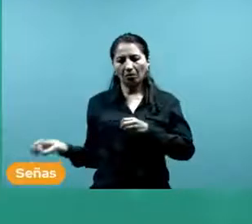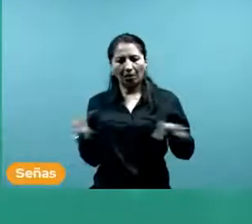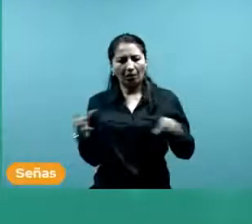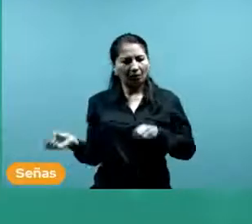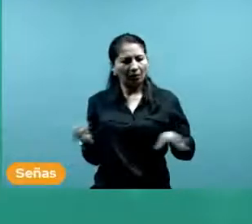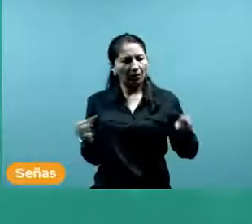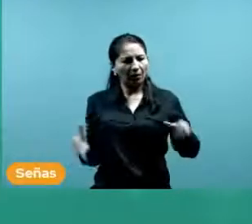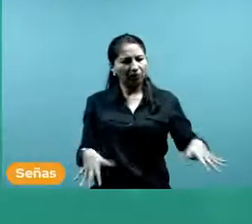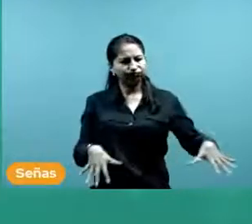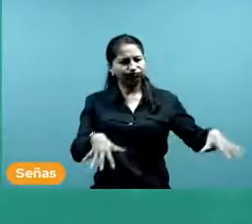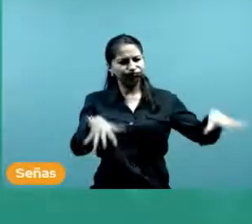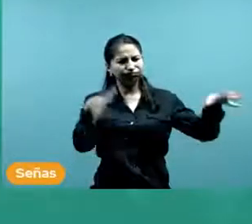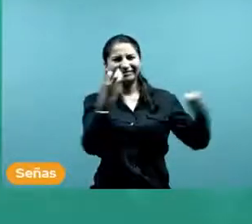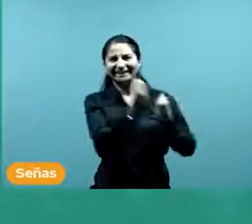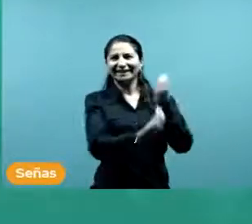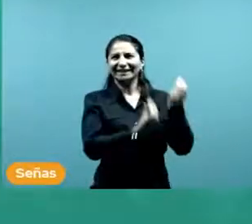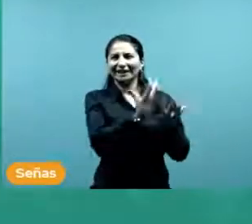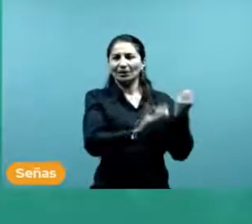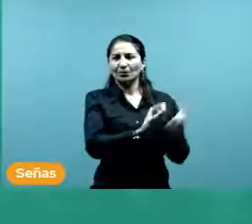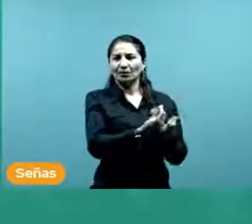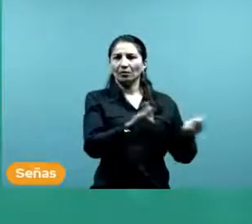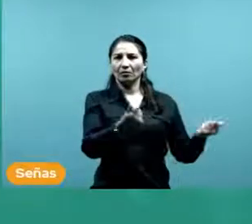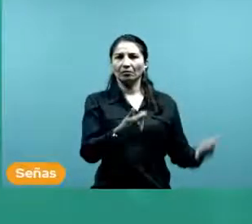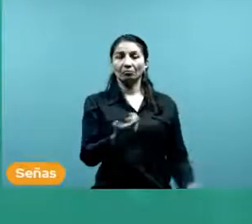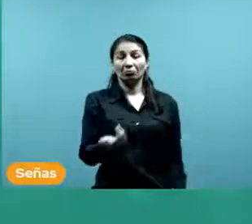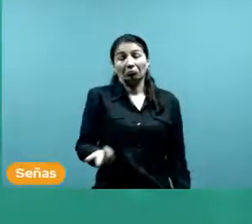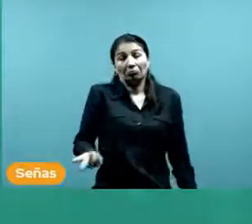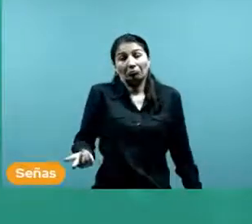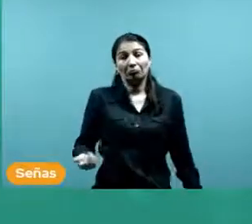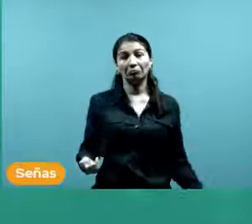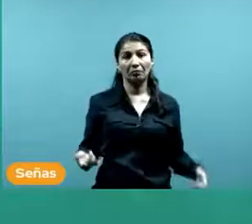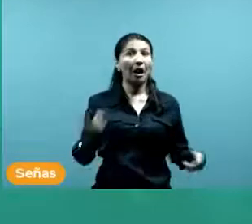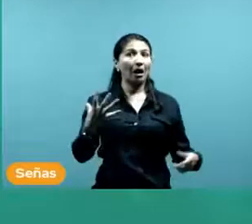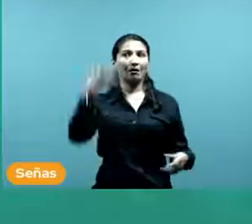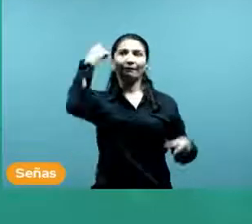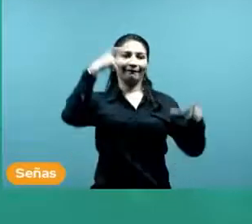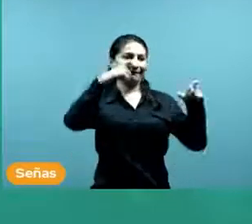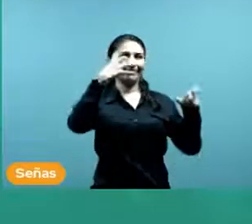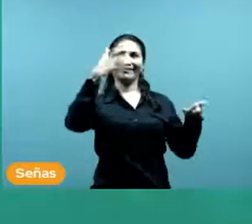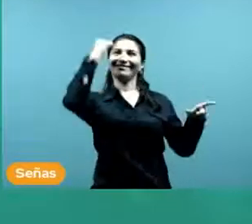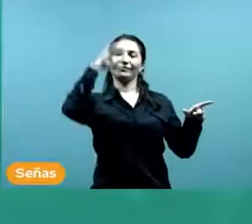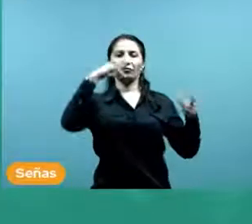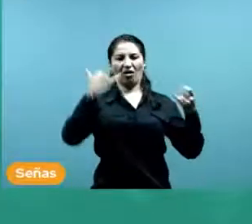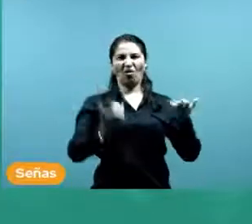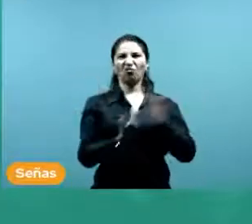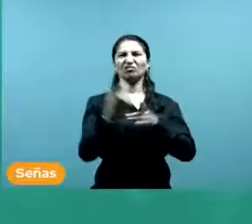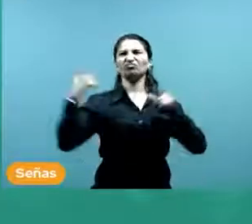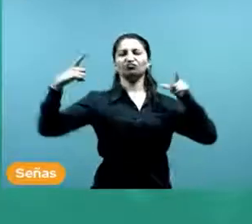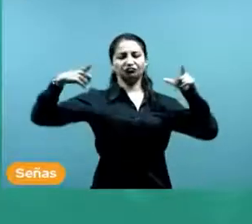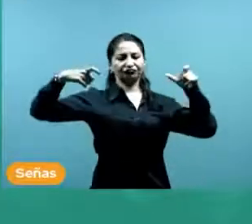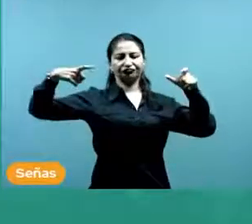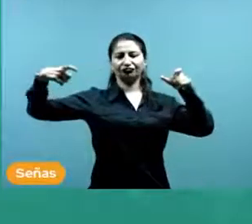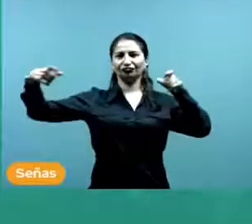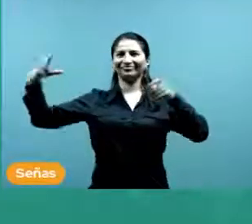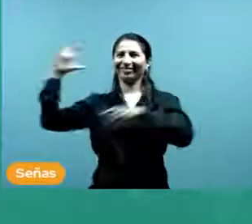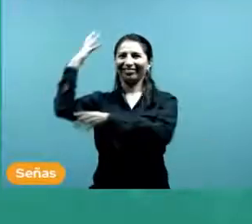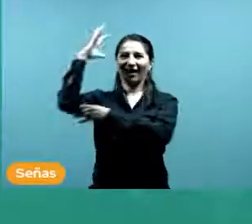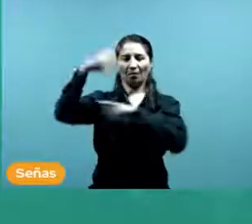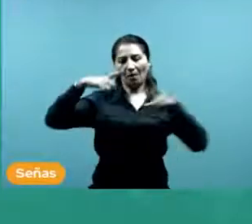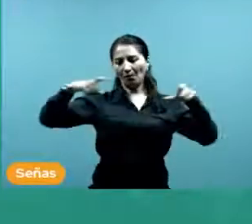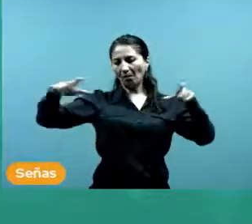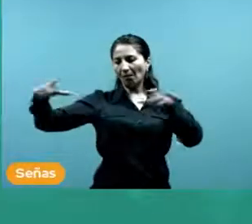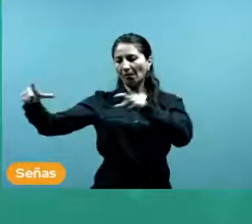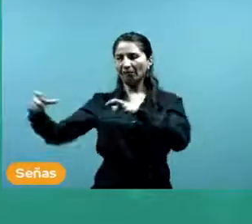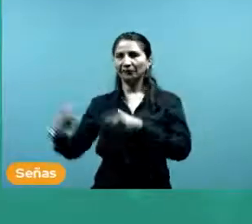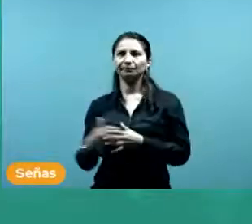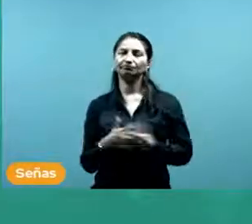frequently. Hoy ya se puede tomar fotografías de estos lugares. And we are looking at those pictures today.